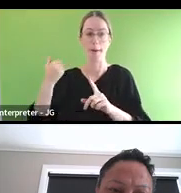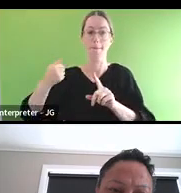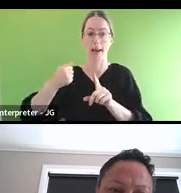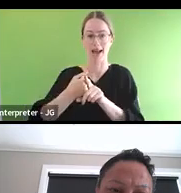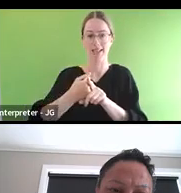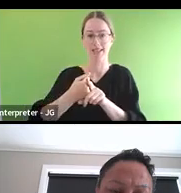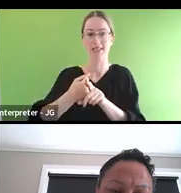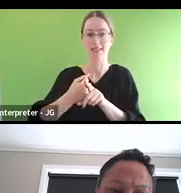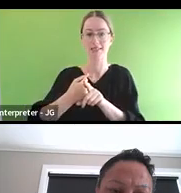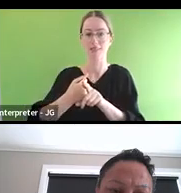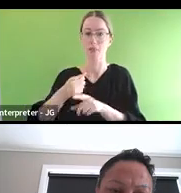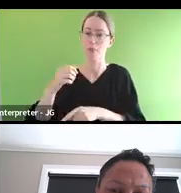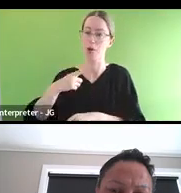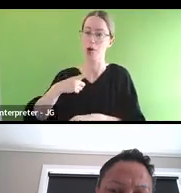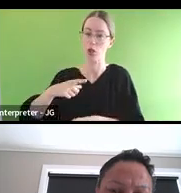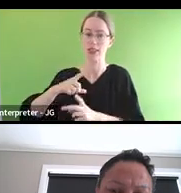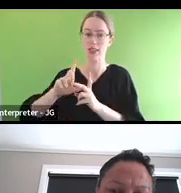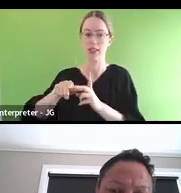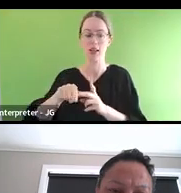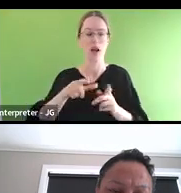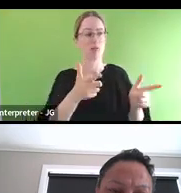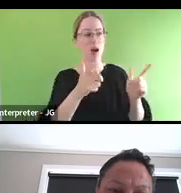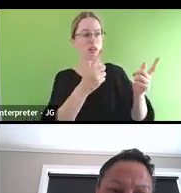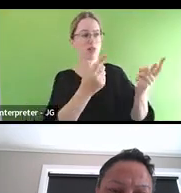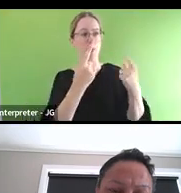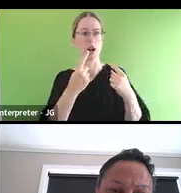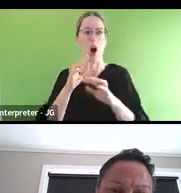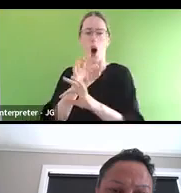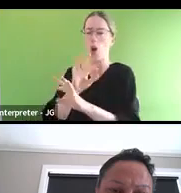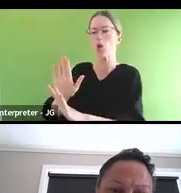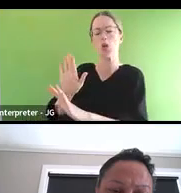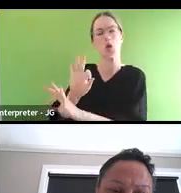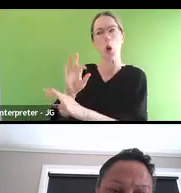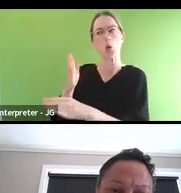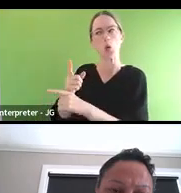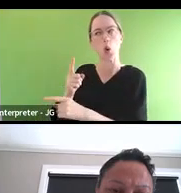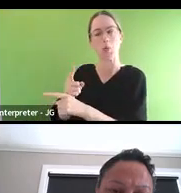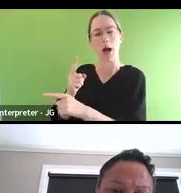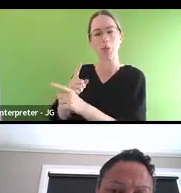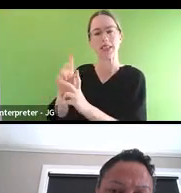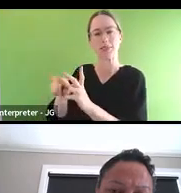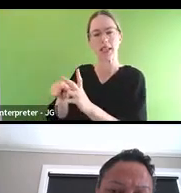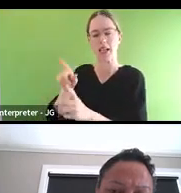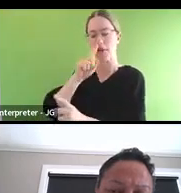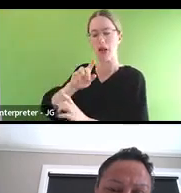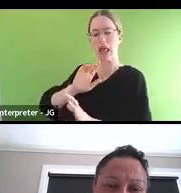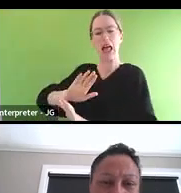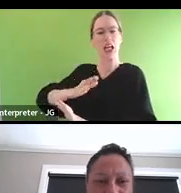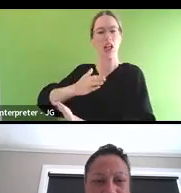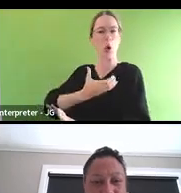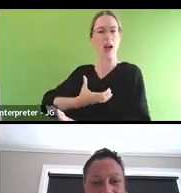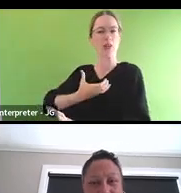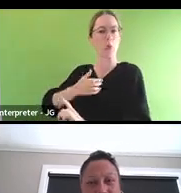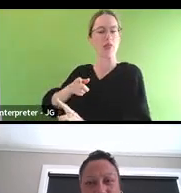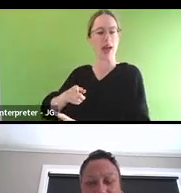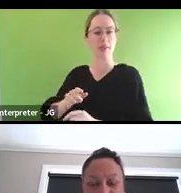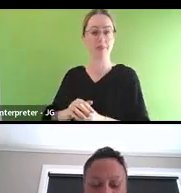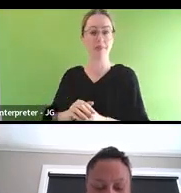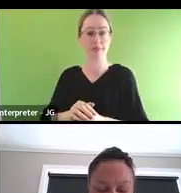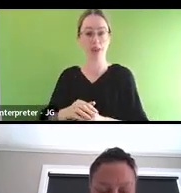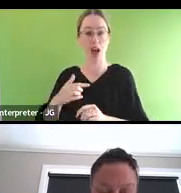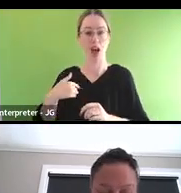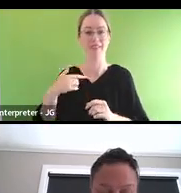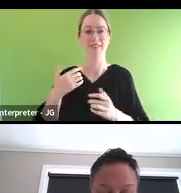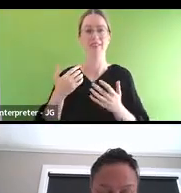disability. I've been told by employers that I should not talk about my disability because it makes people feel uncomfortable. And I've had